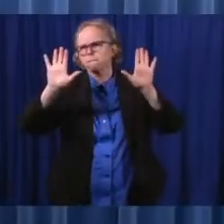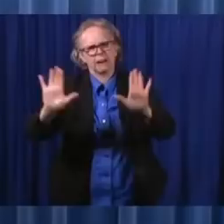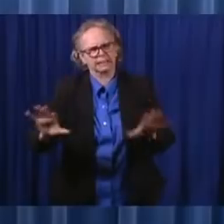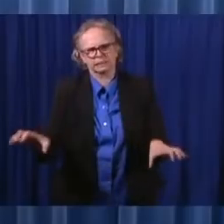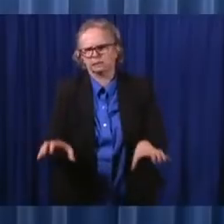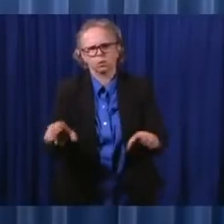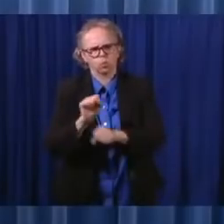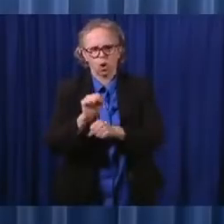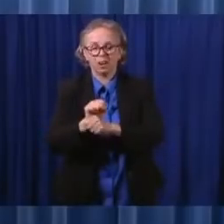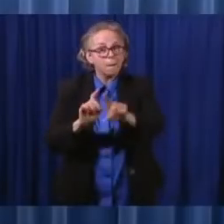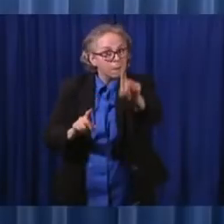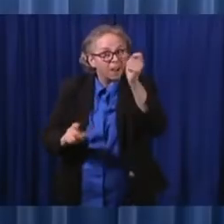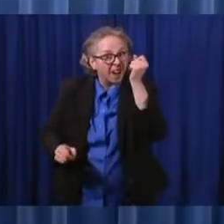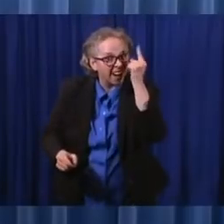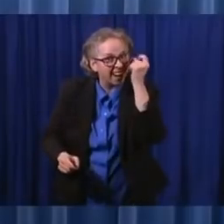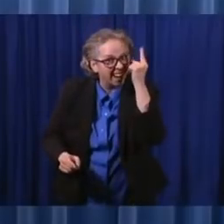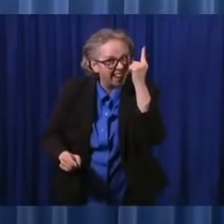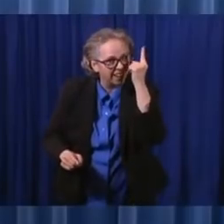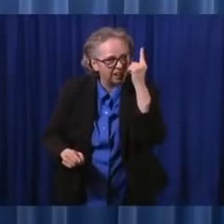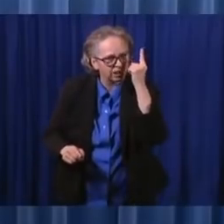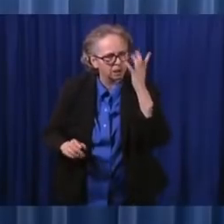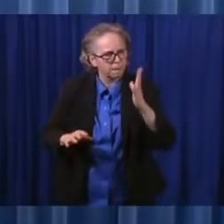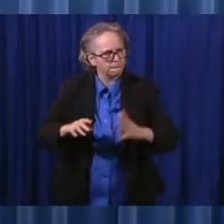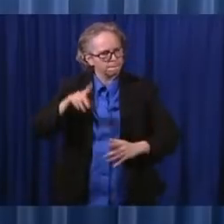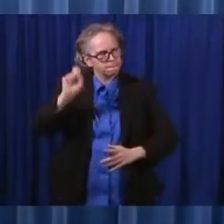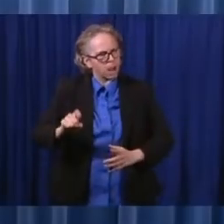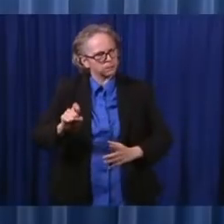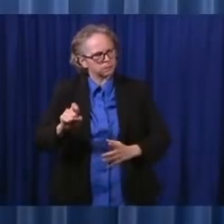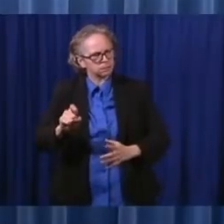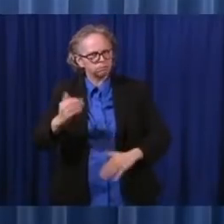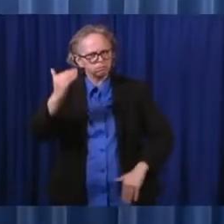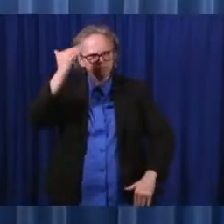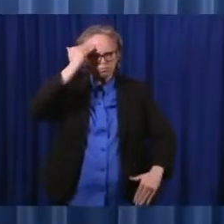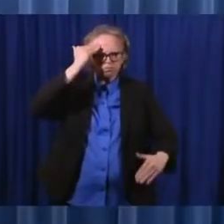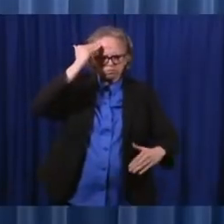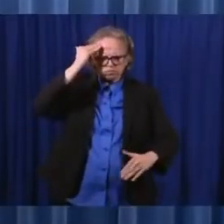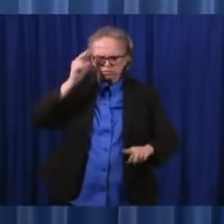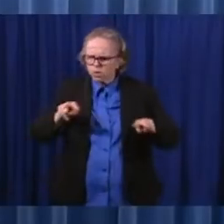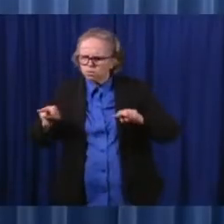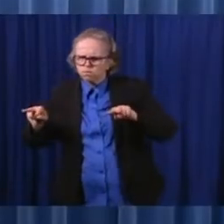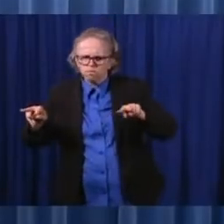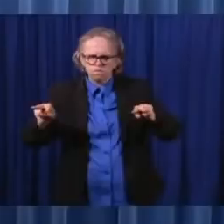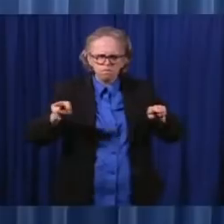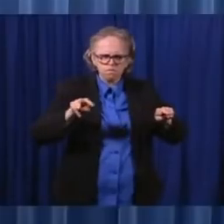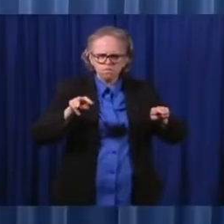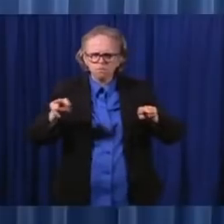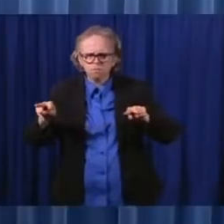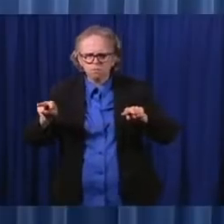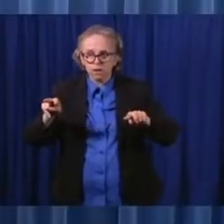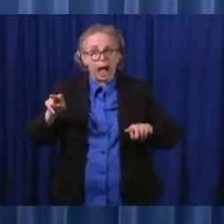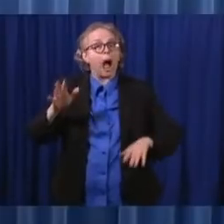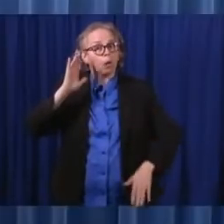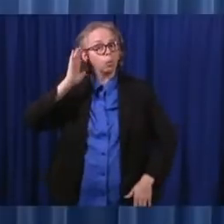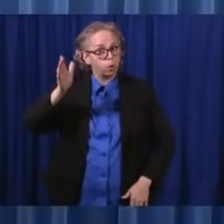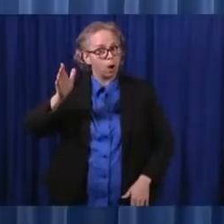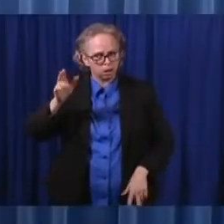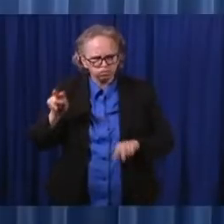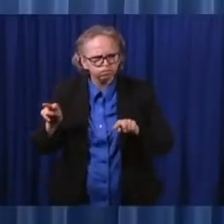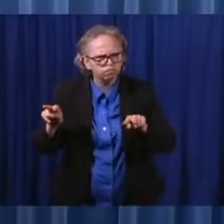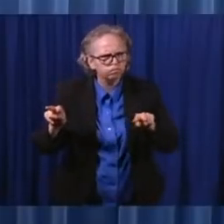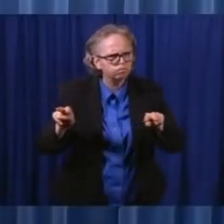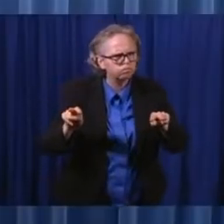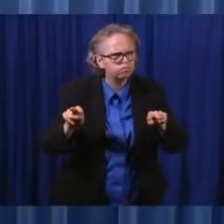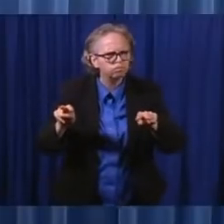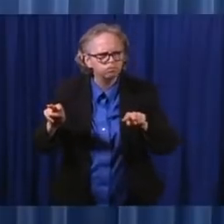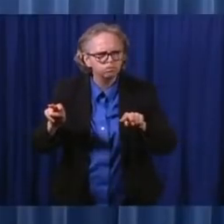we must constantly be vigilant, and we will be. And we will set up a procedure to